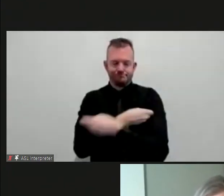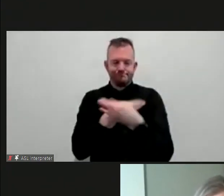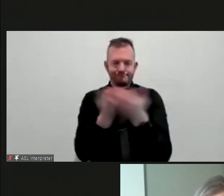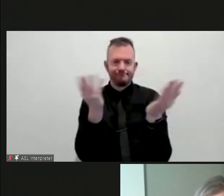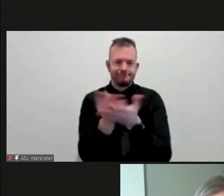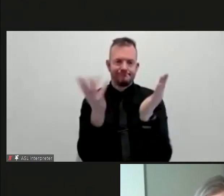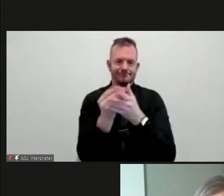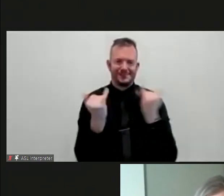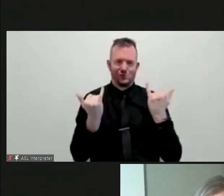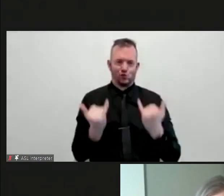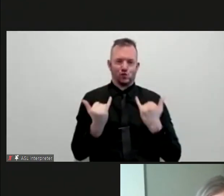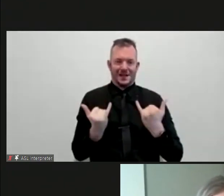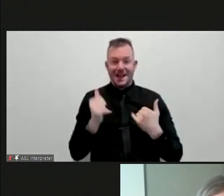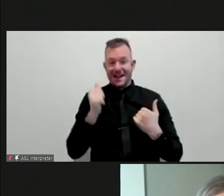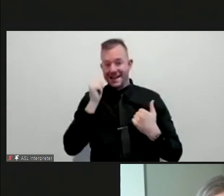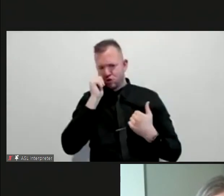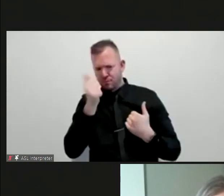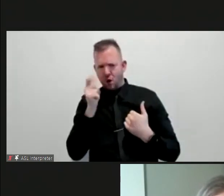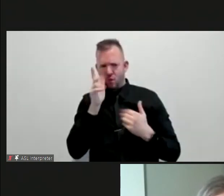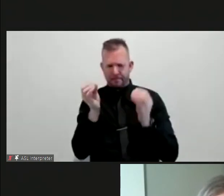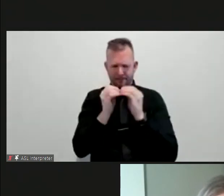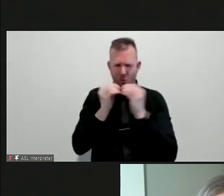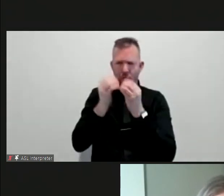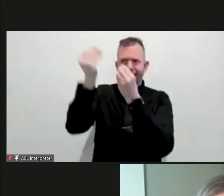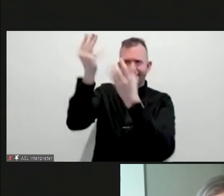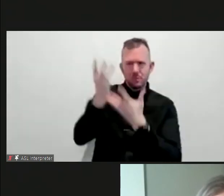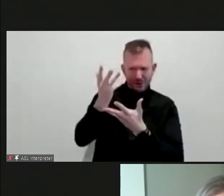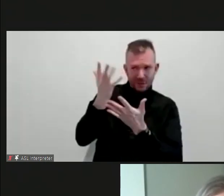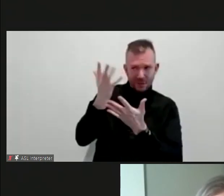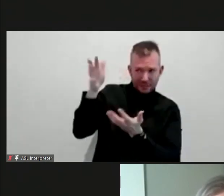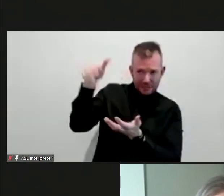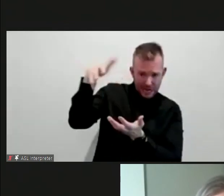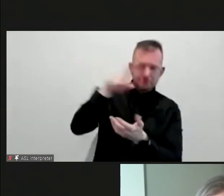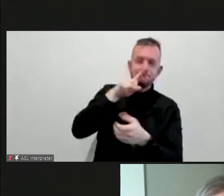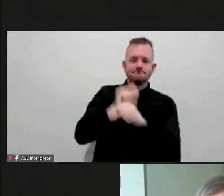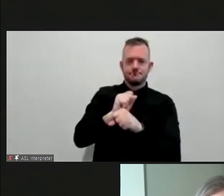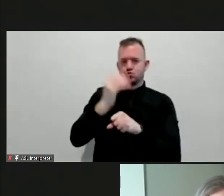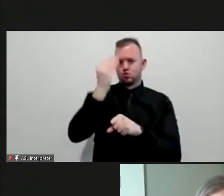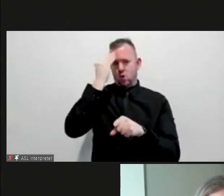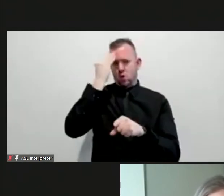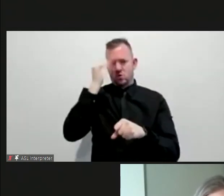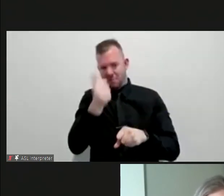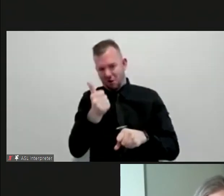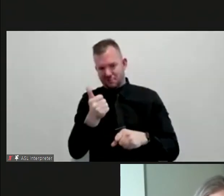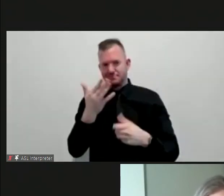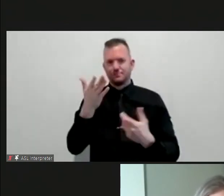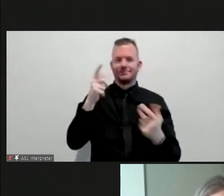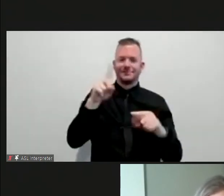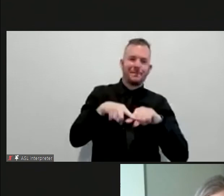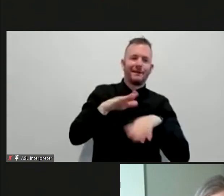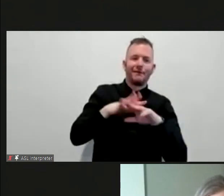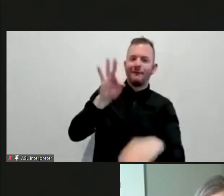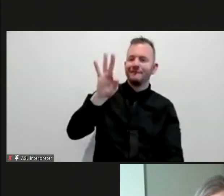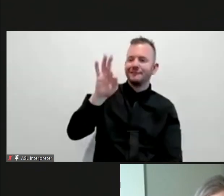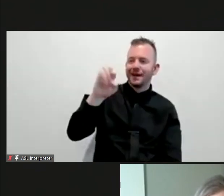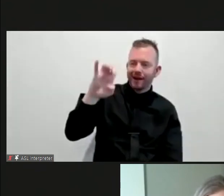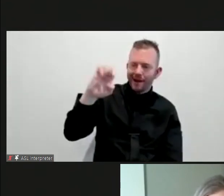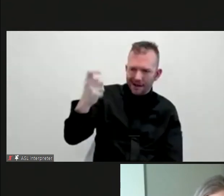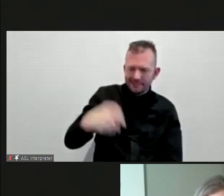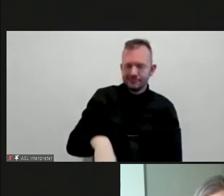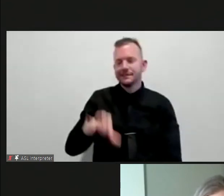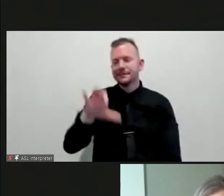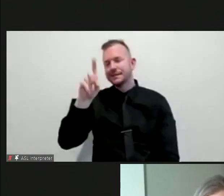from the CDC and from FedEx. Great, thank you. Matt, we'll